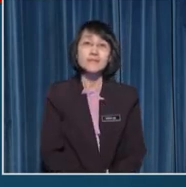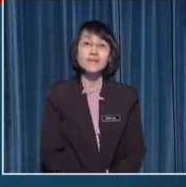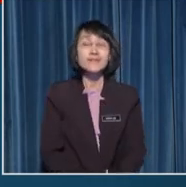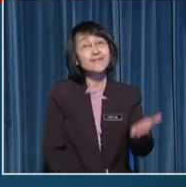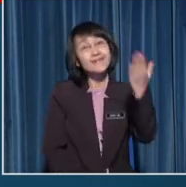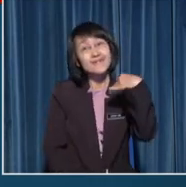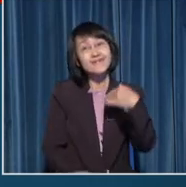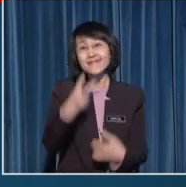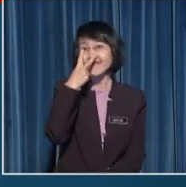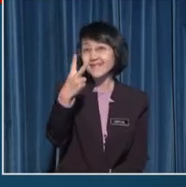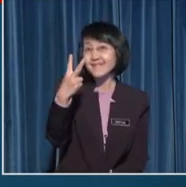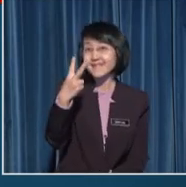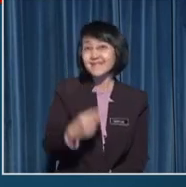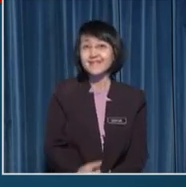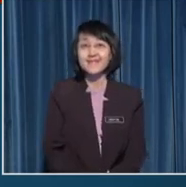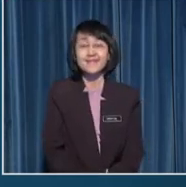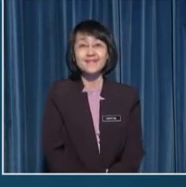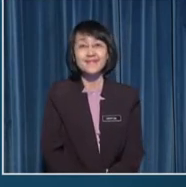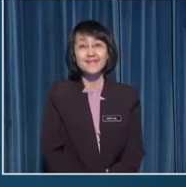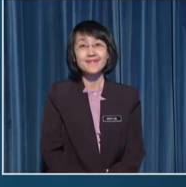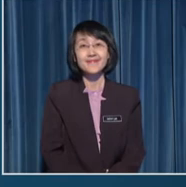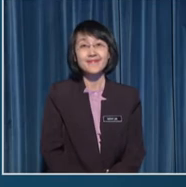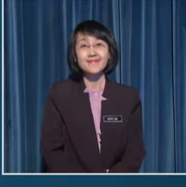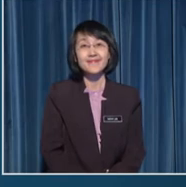Let's have a look.